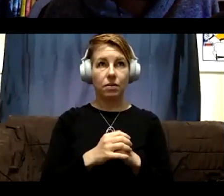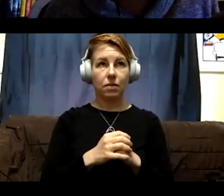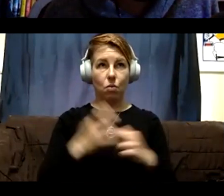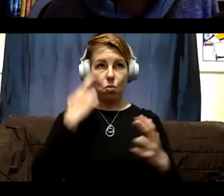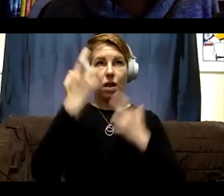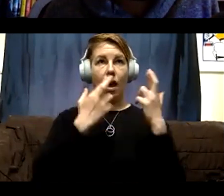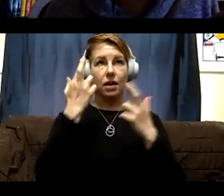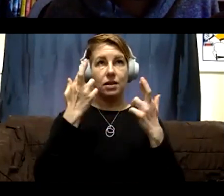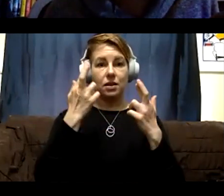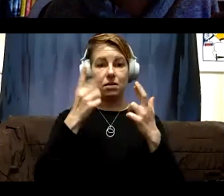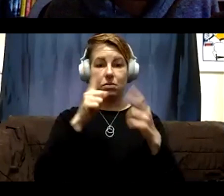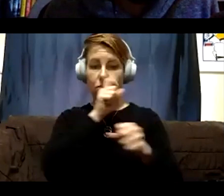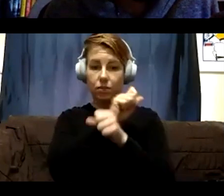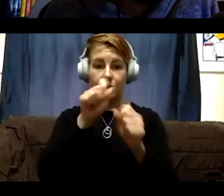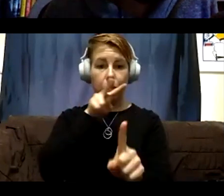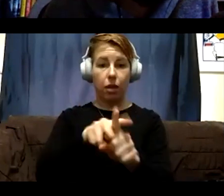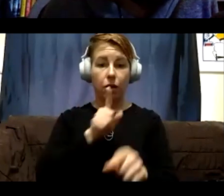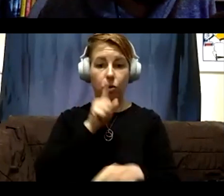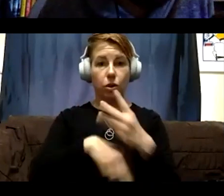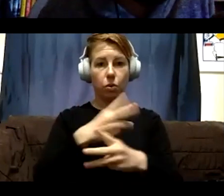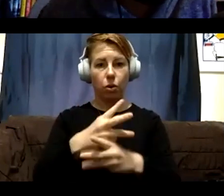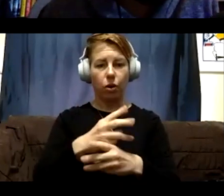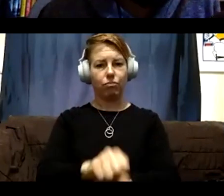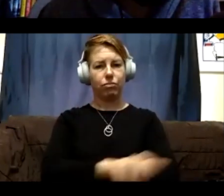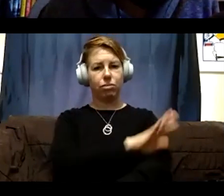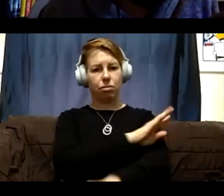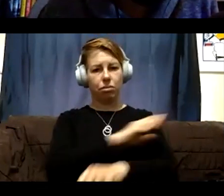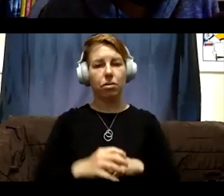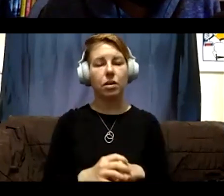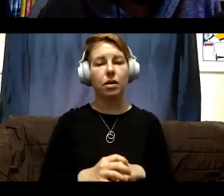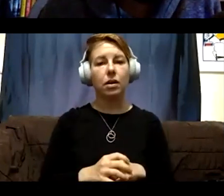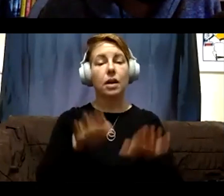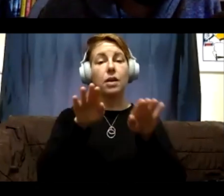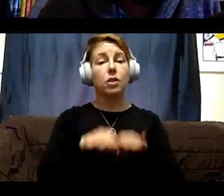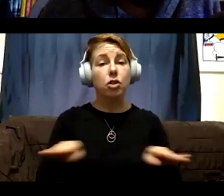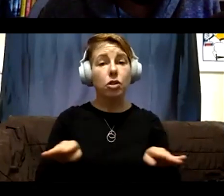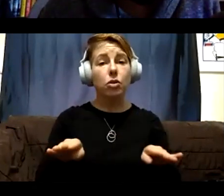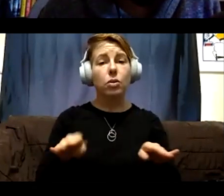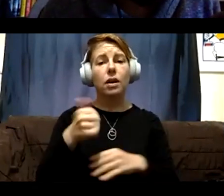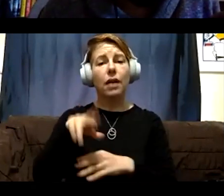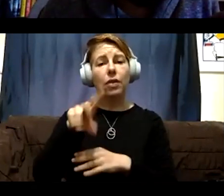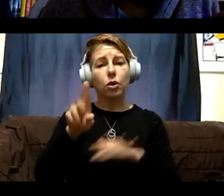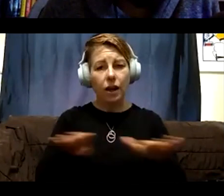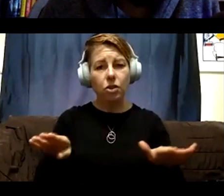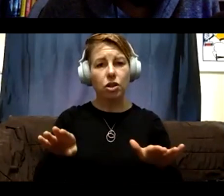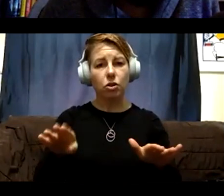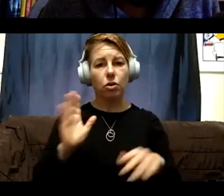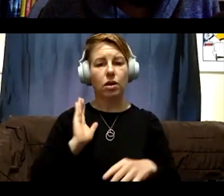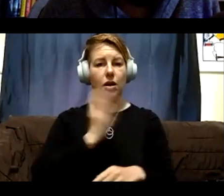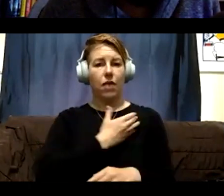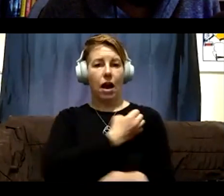What Gernsback could not have imagined was that the children and grandchildren of empire might also be engaged in these